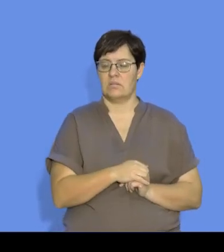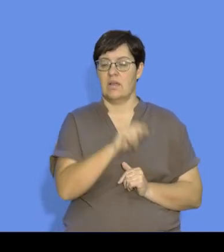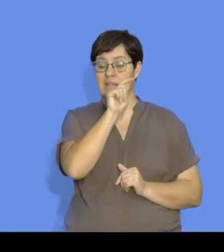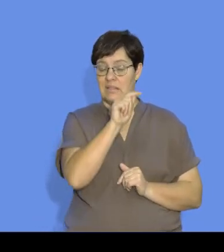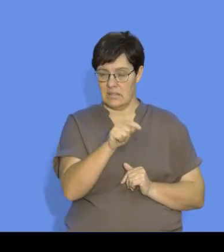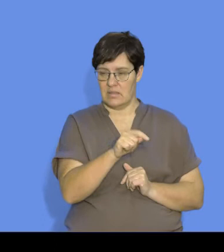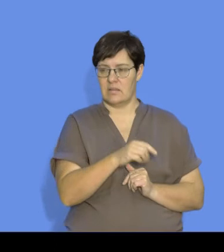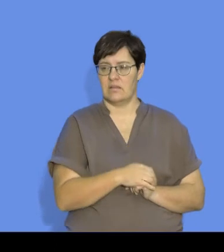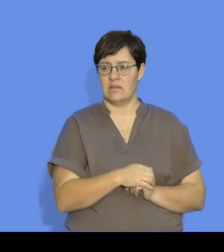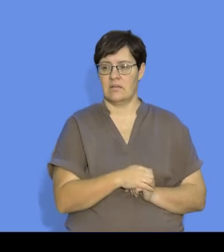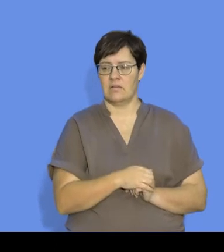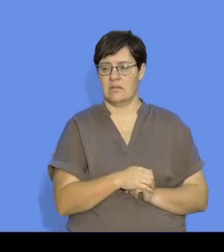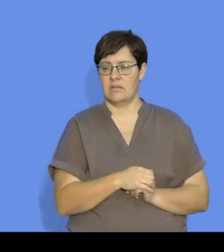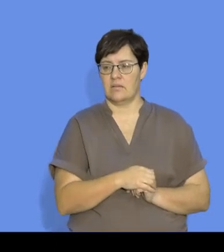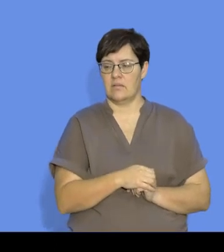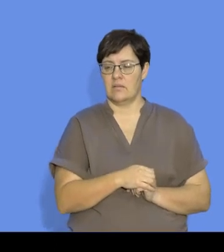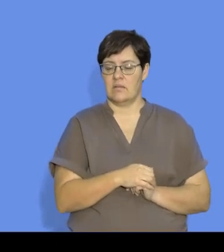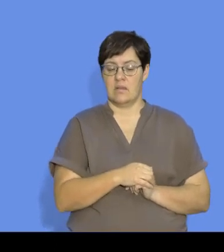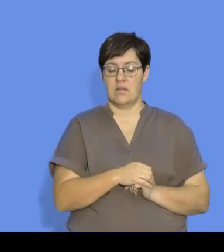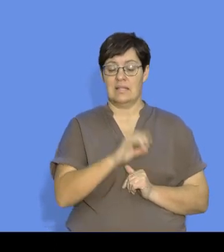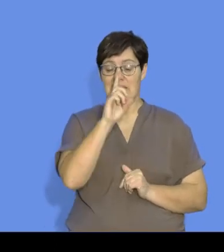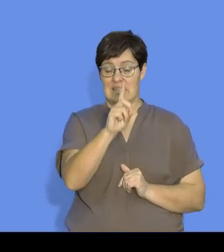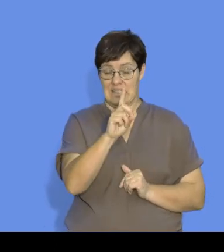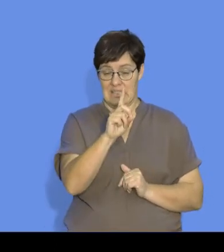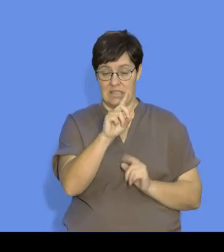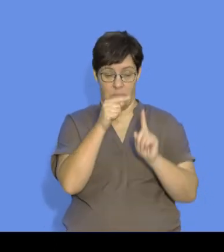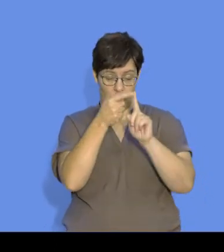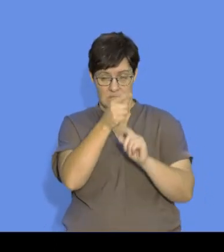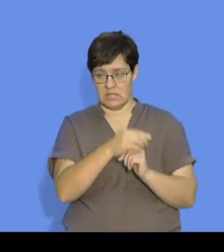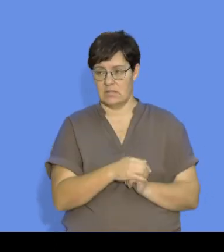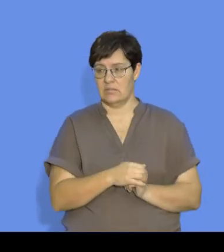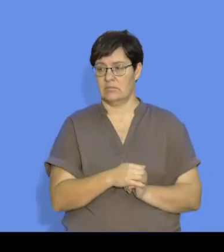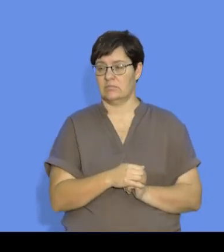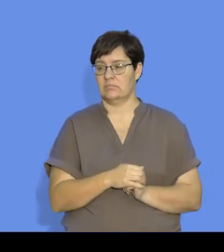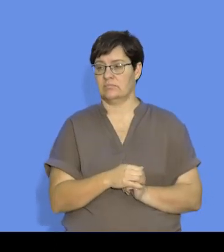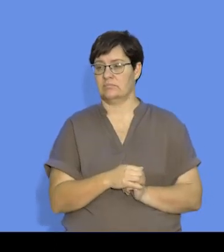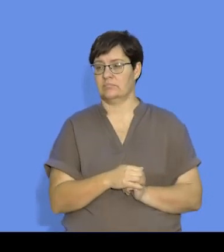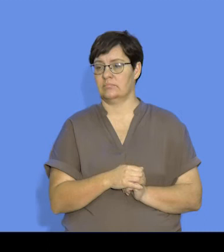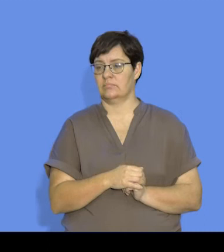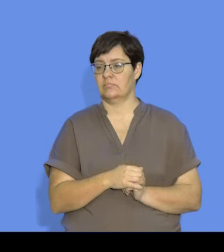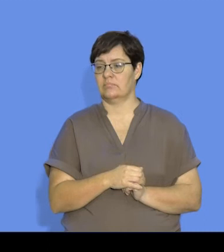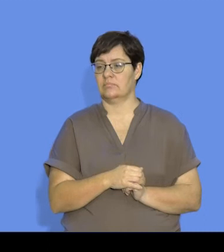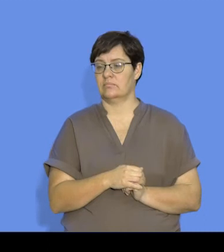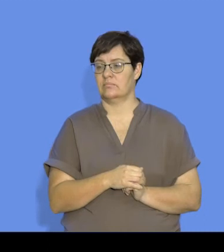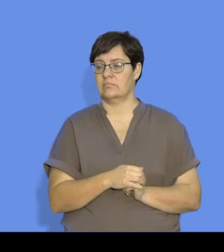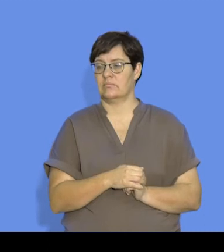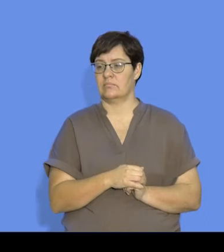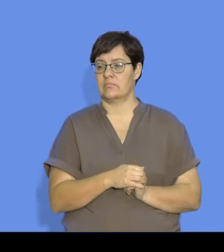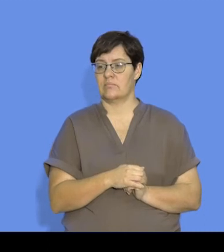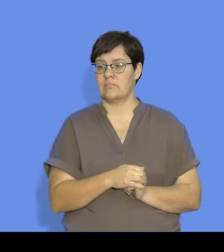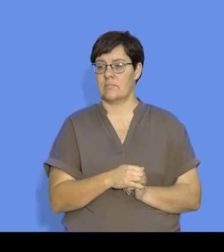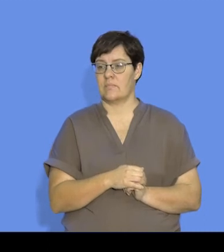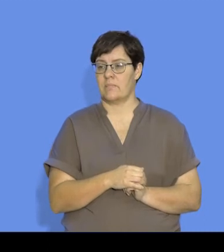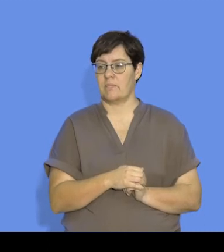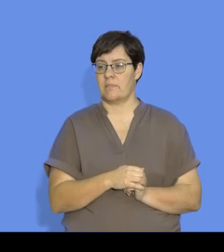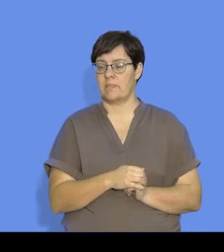simple terms, the coordinates of D, which I want to write them up here so you can see them clearly, will